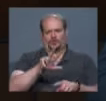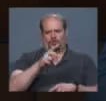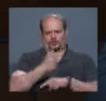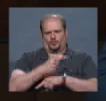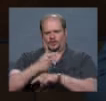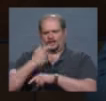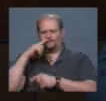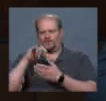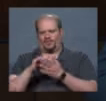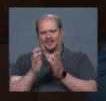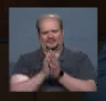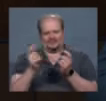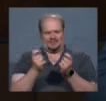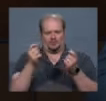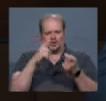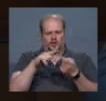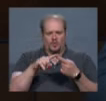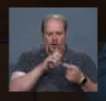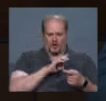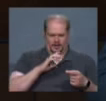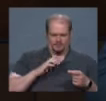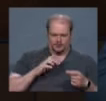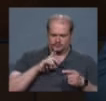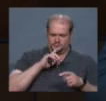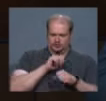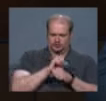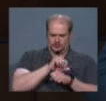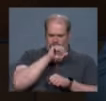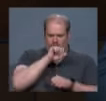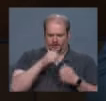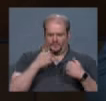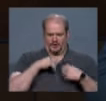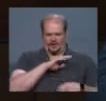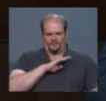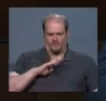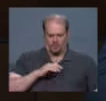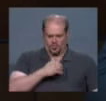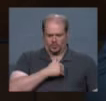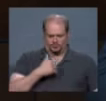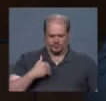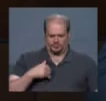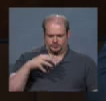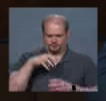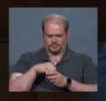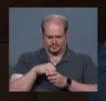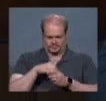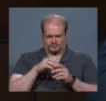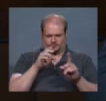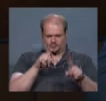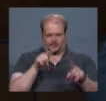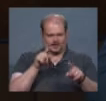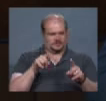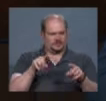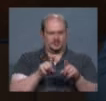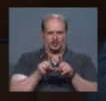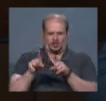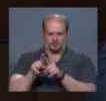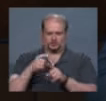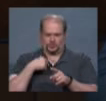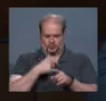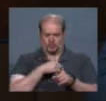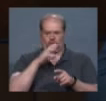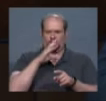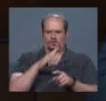of that celebration when it's commissioned. Certainly would love to have board members be involved and attend as well. We're